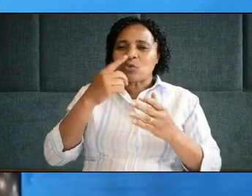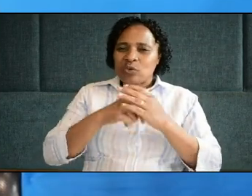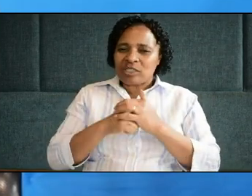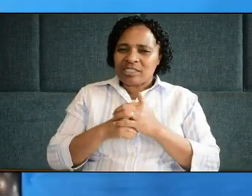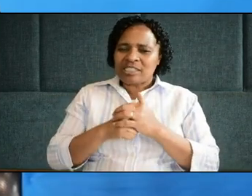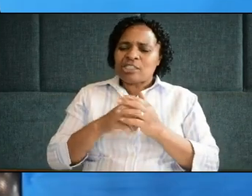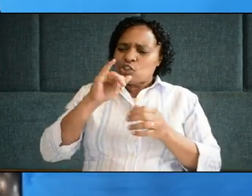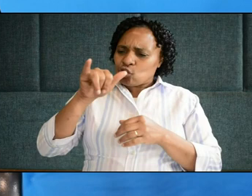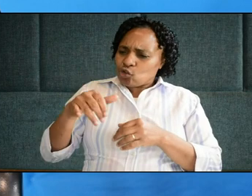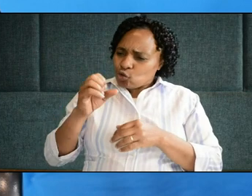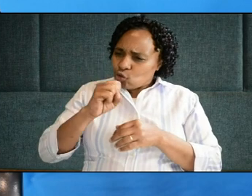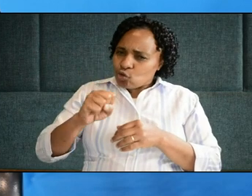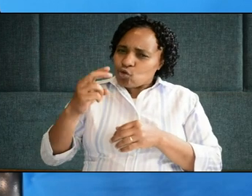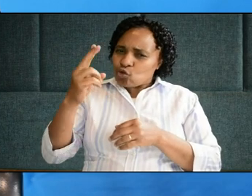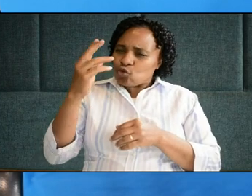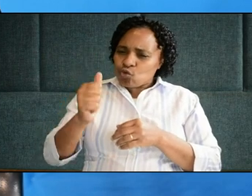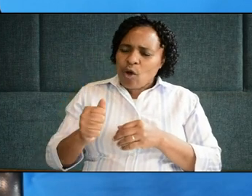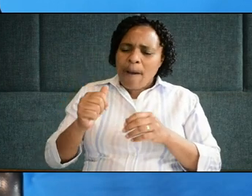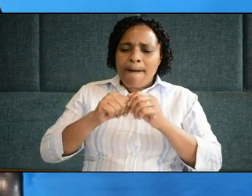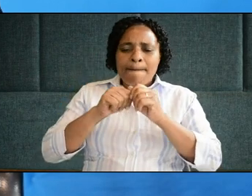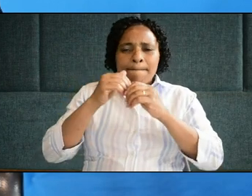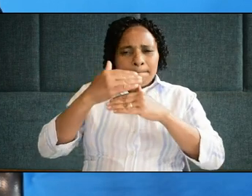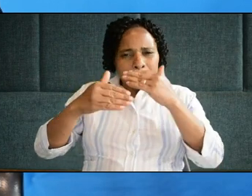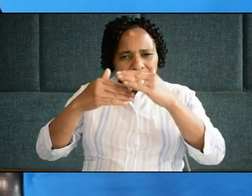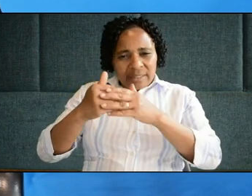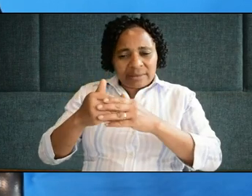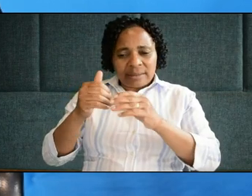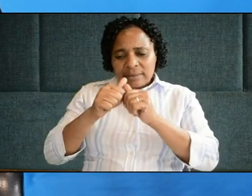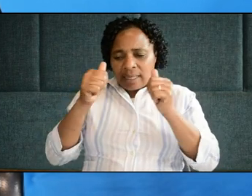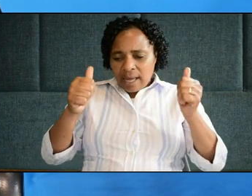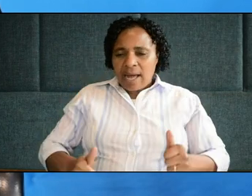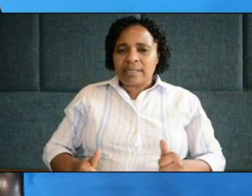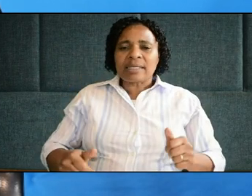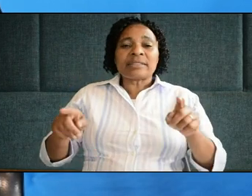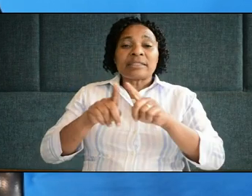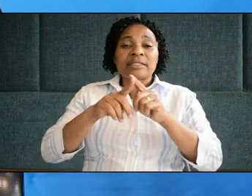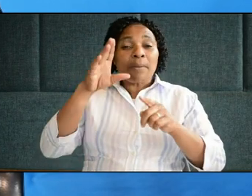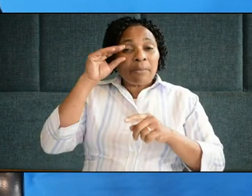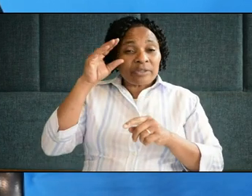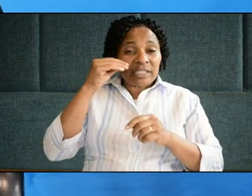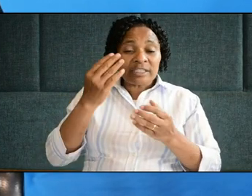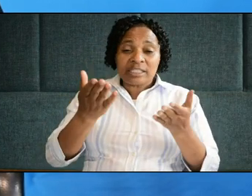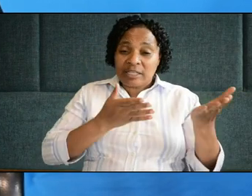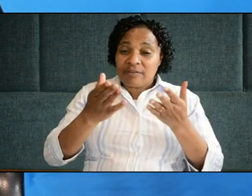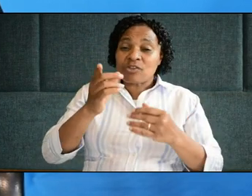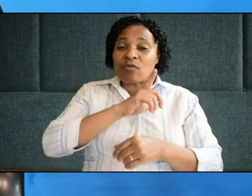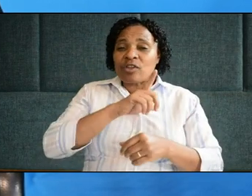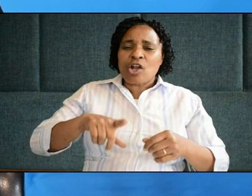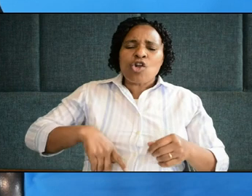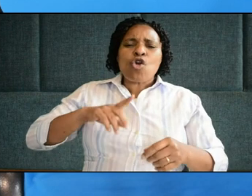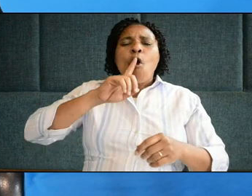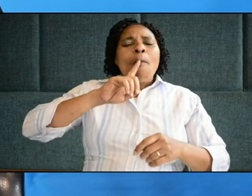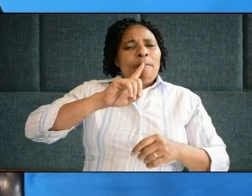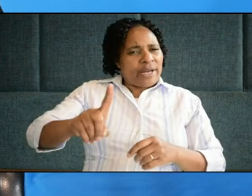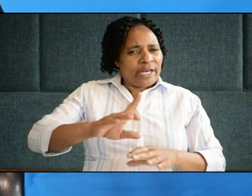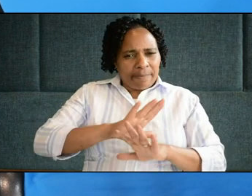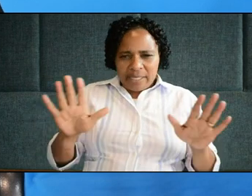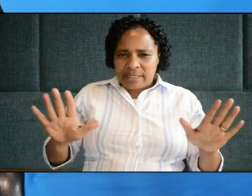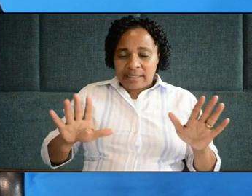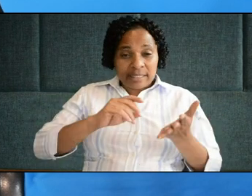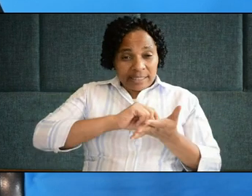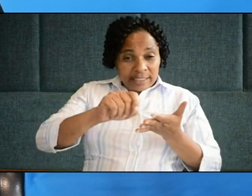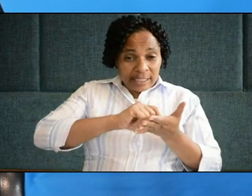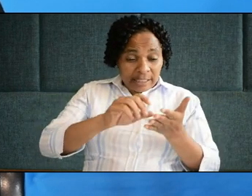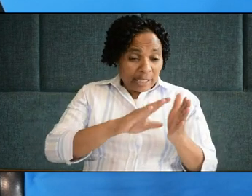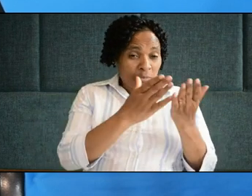Joshua built the altar, an altar to the Lord, as Moses, the servant of the Lord, had commanded. He built it according to what is written in the